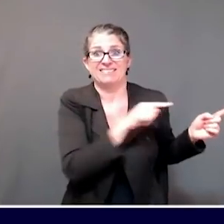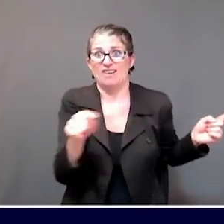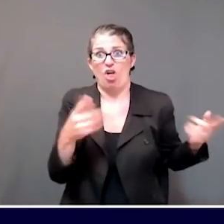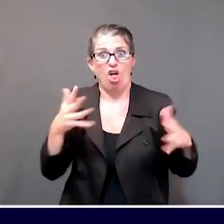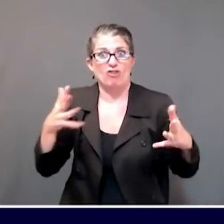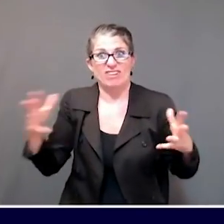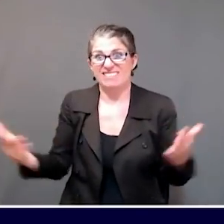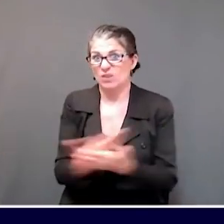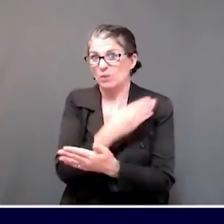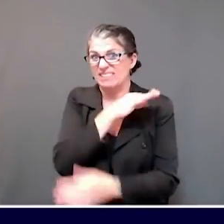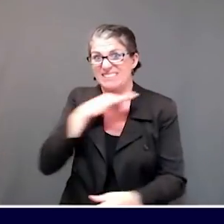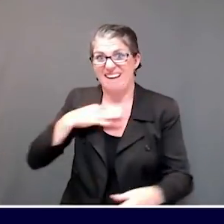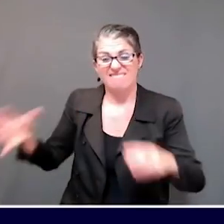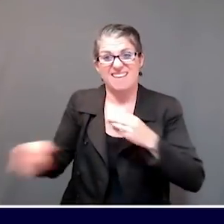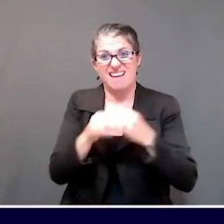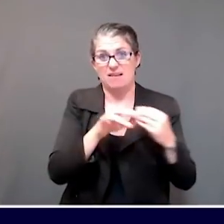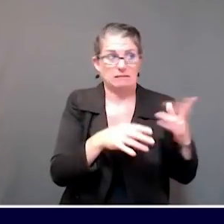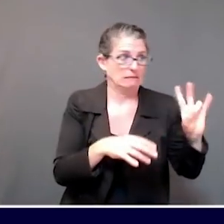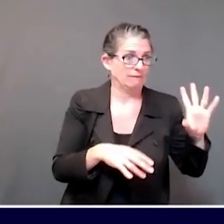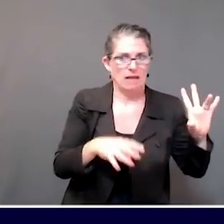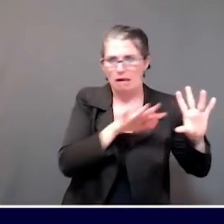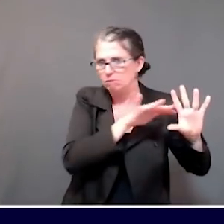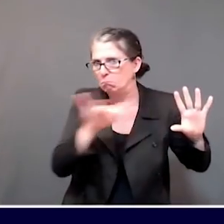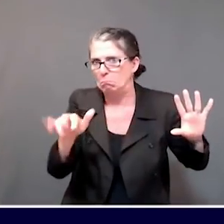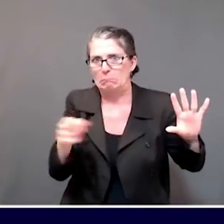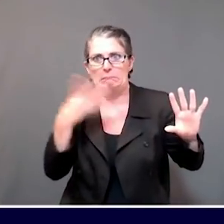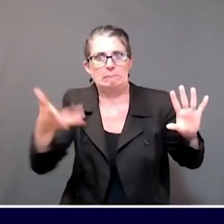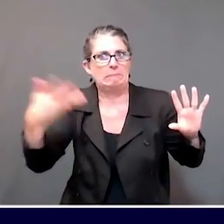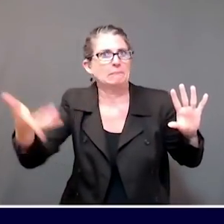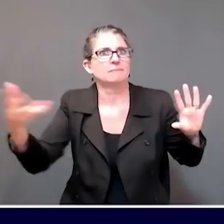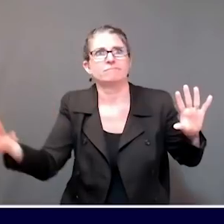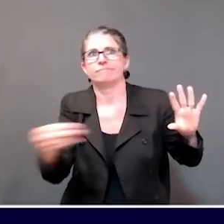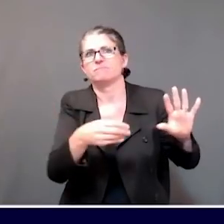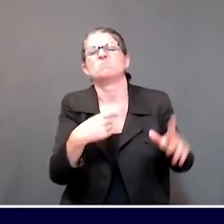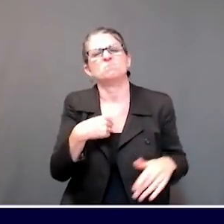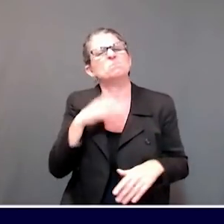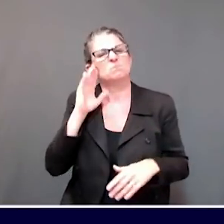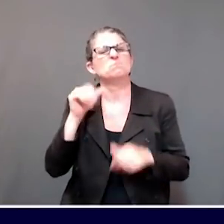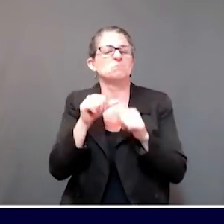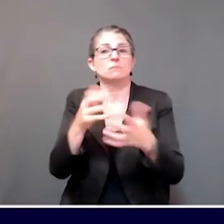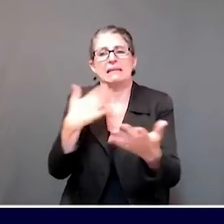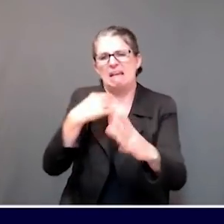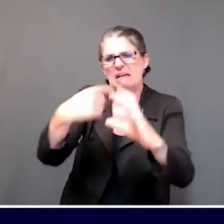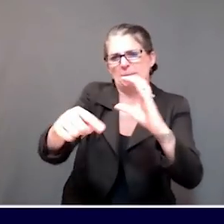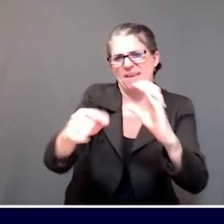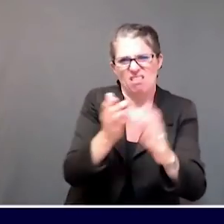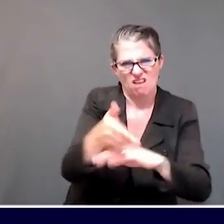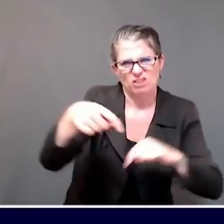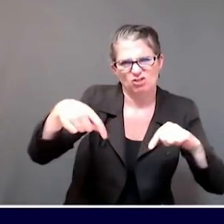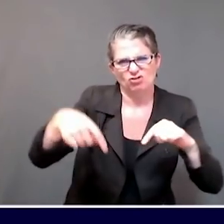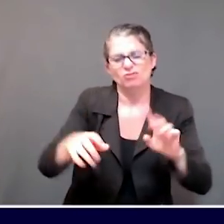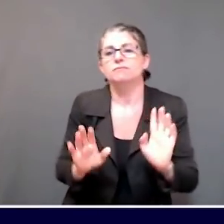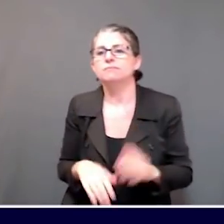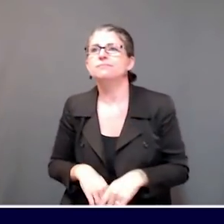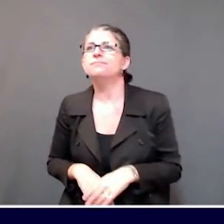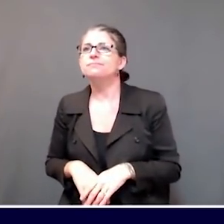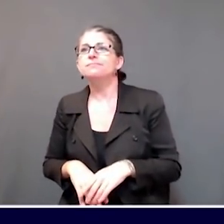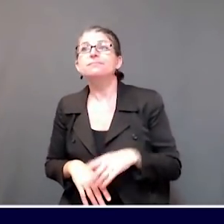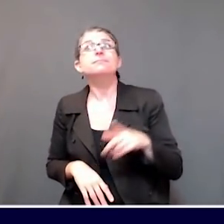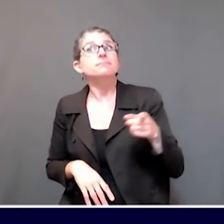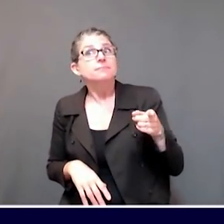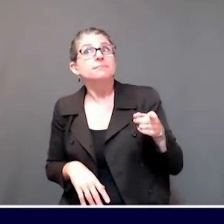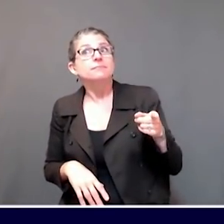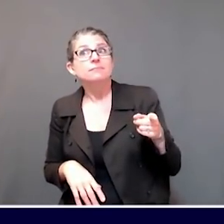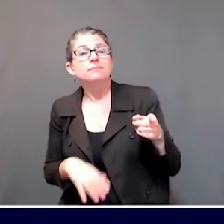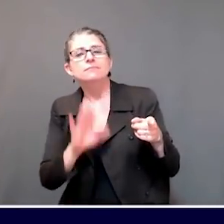check and get you the exact latest number as of right now. Thanks. Can you just say, how quickly are they able to